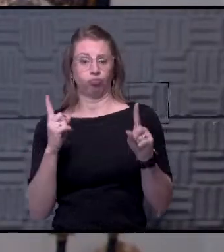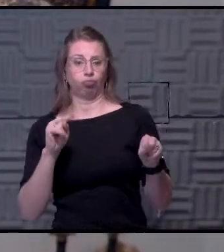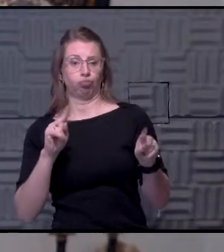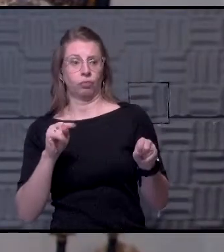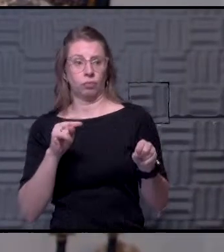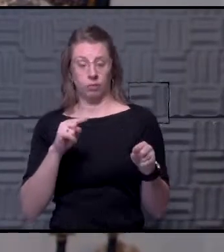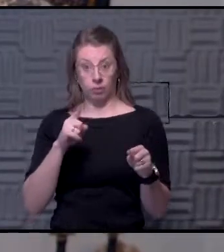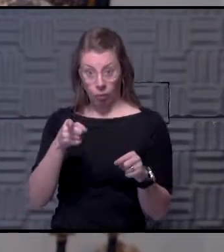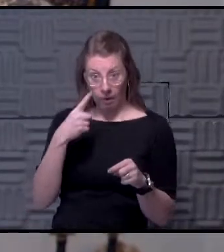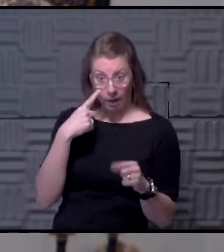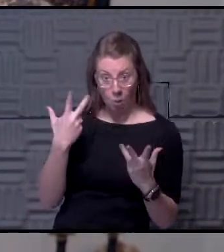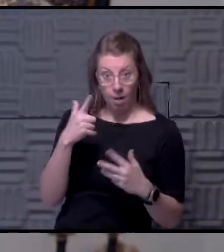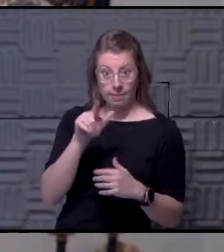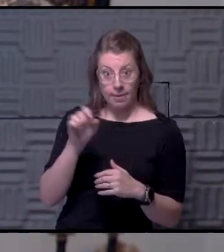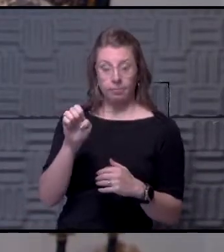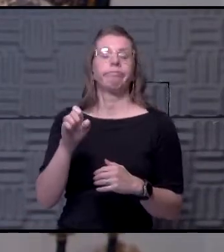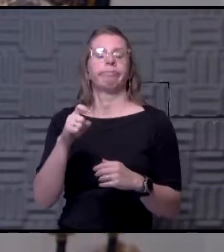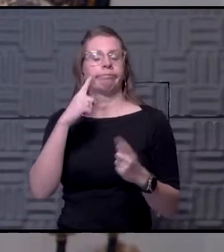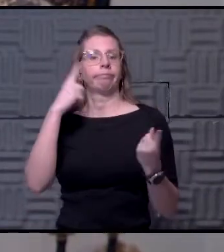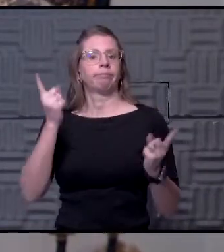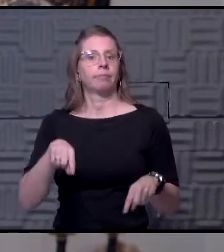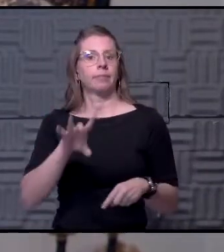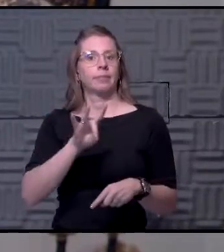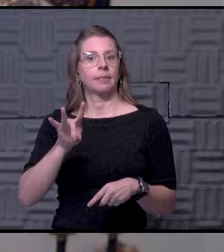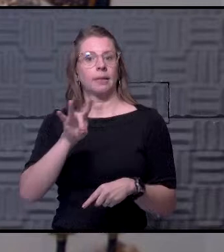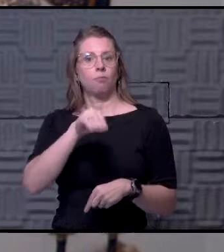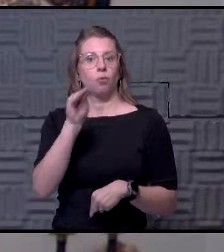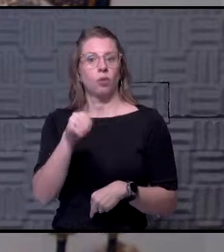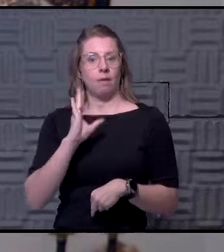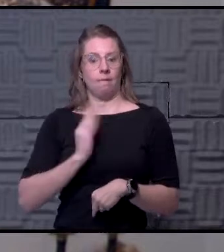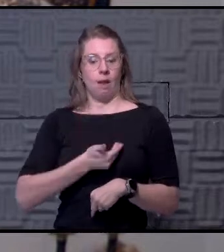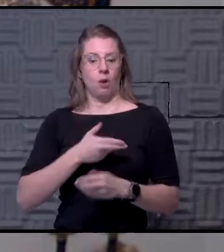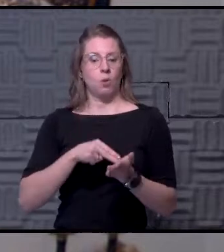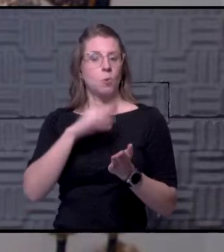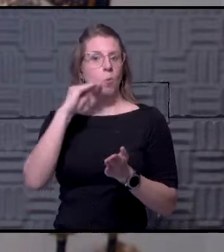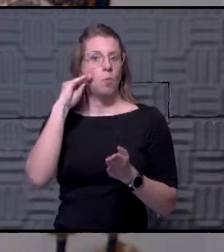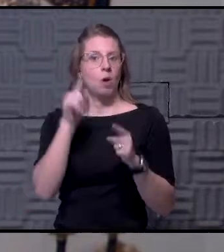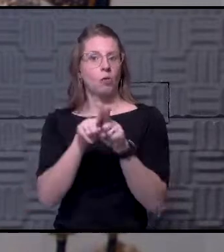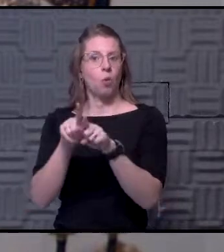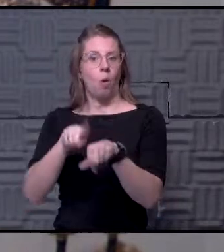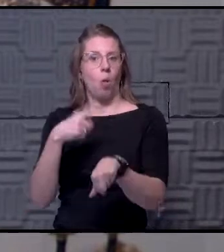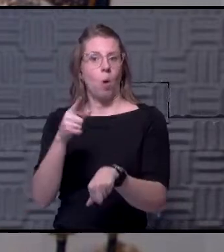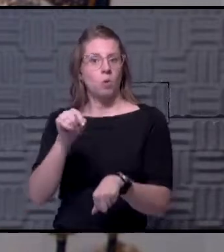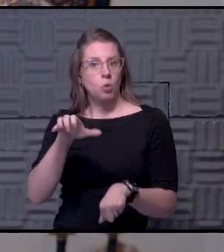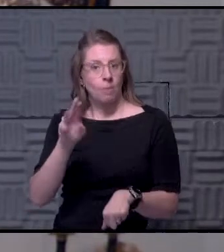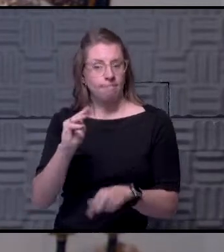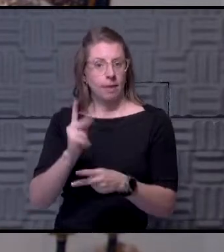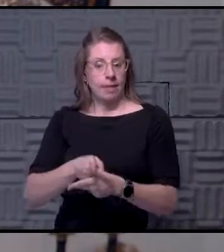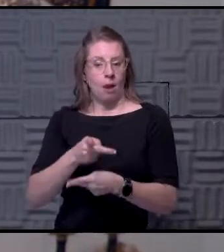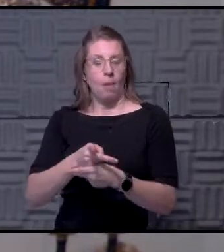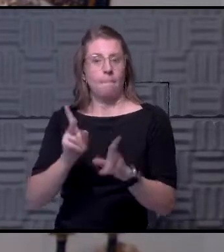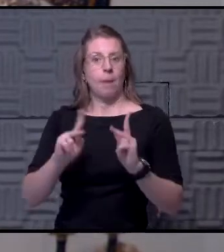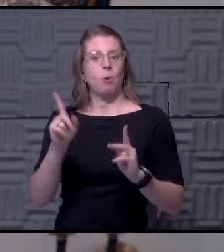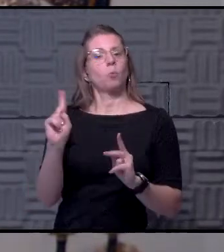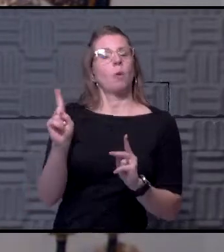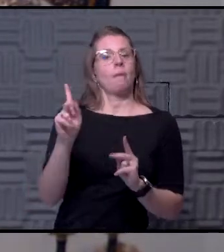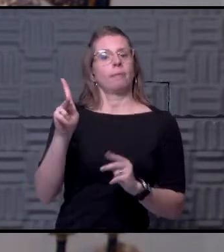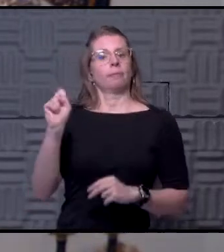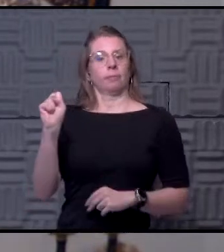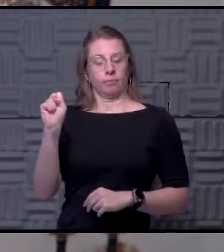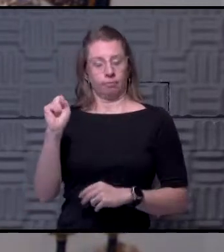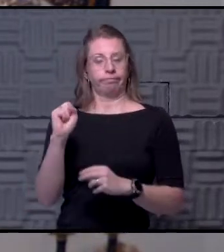agree wholeheartedly. 88% of our nursing home and long-term care people in Kansas have